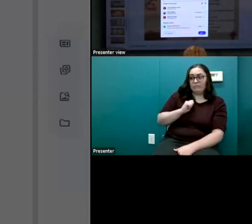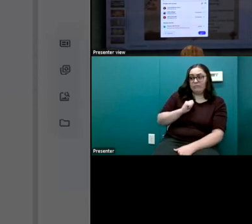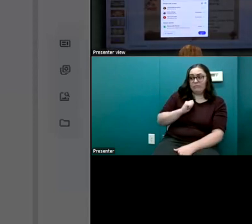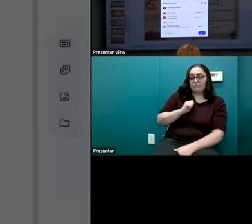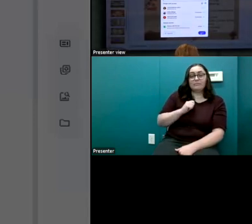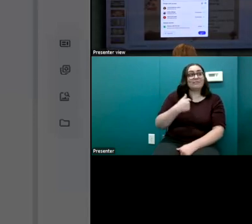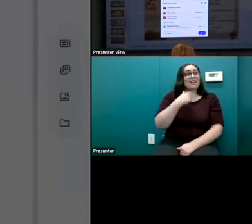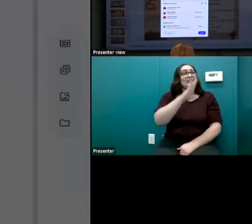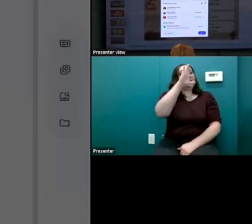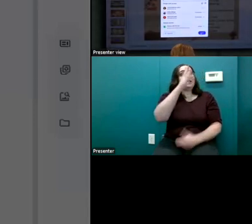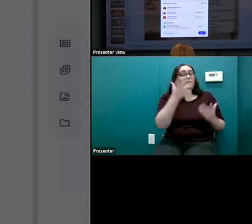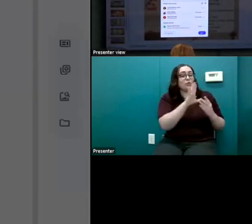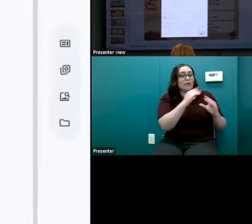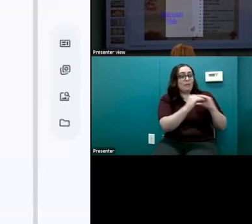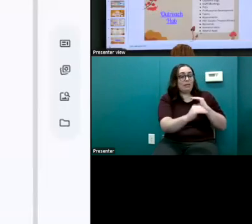email?